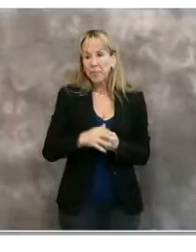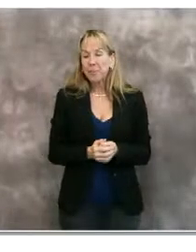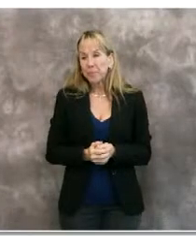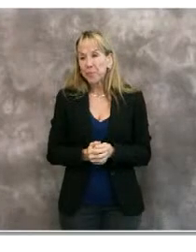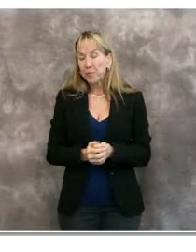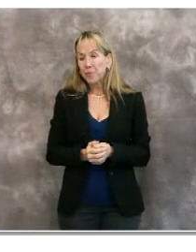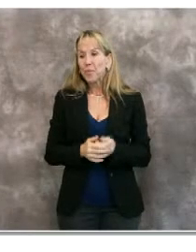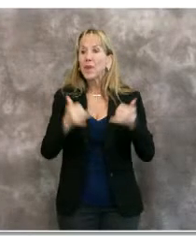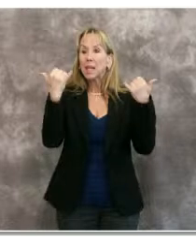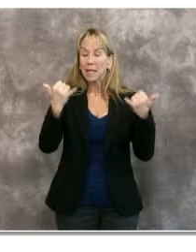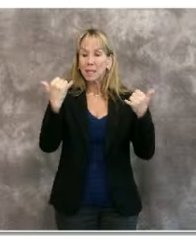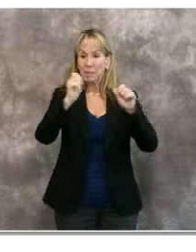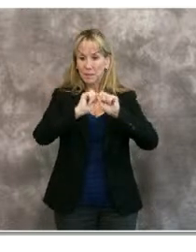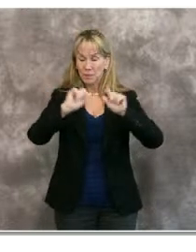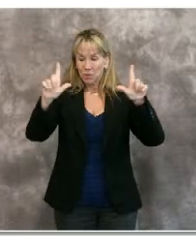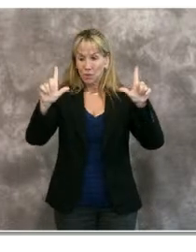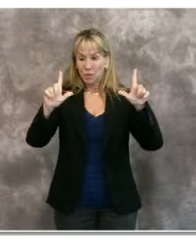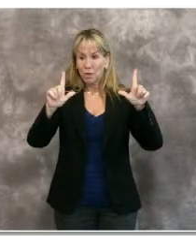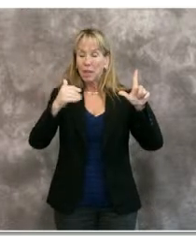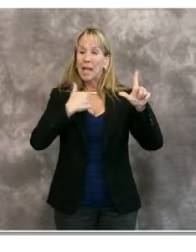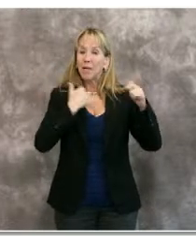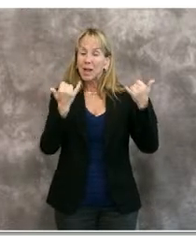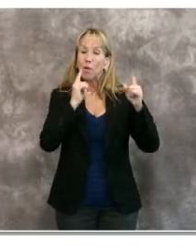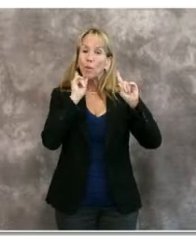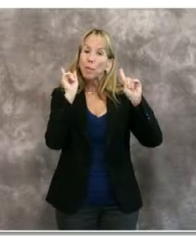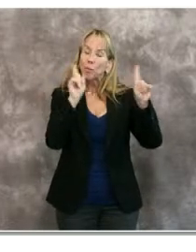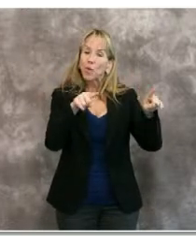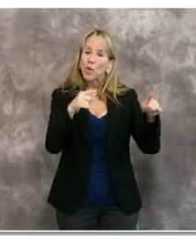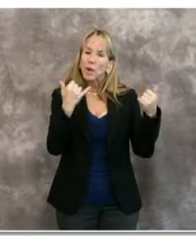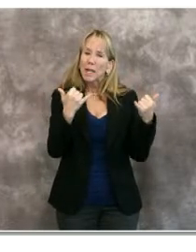are reporting